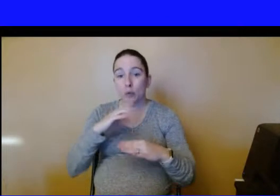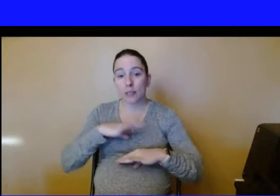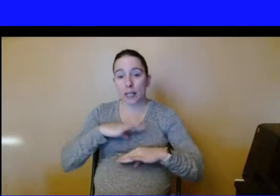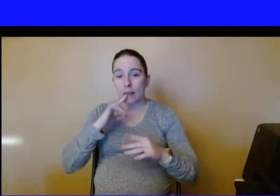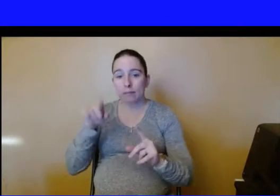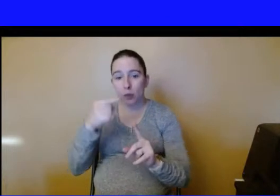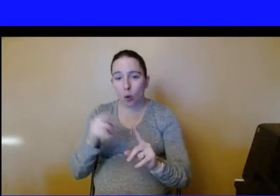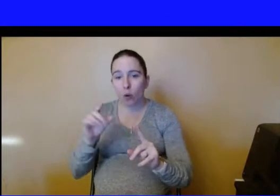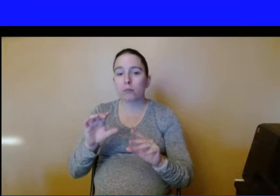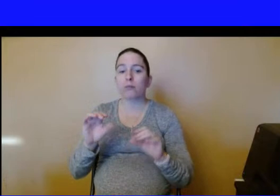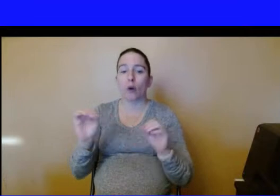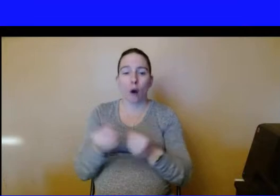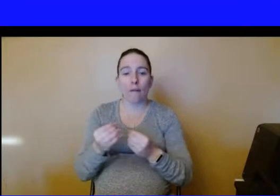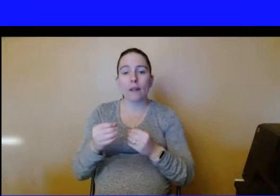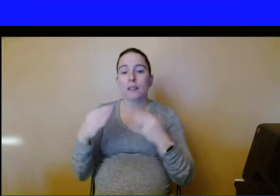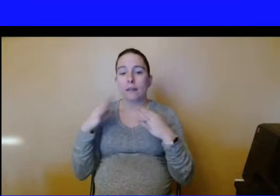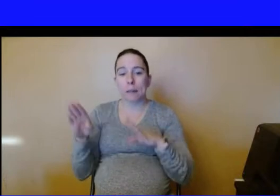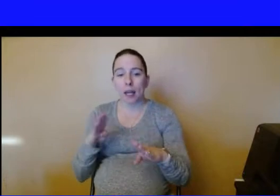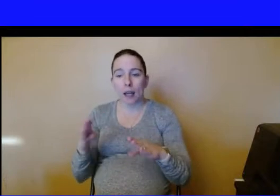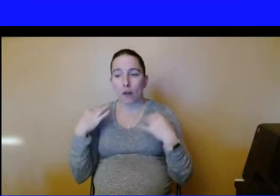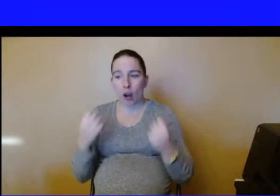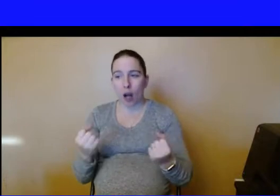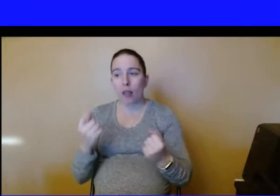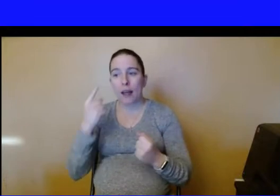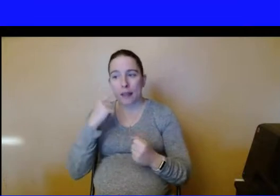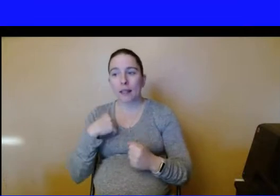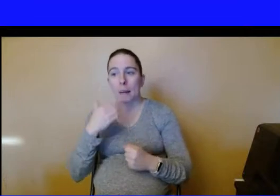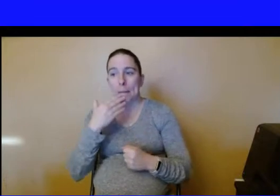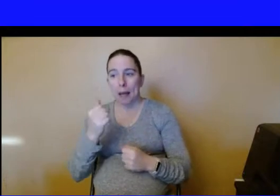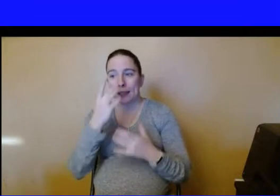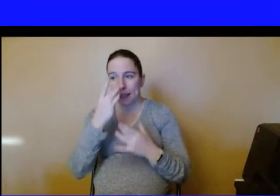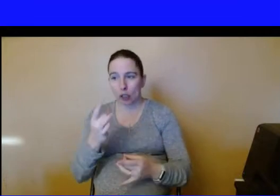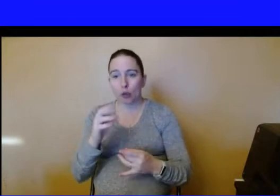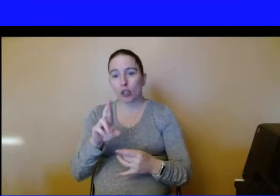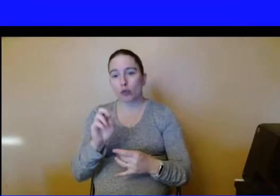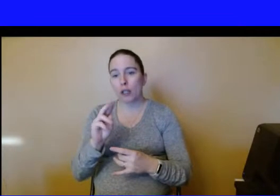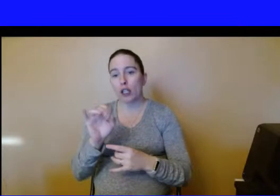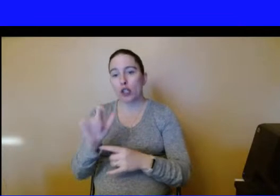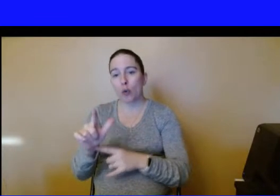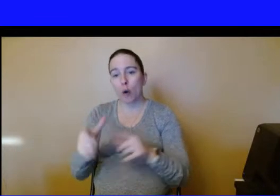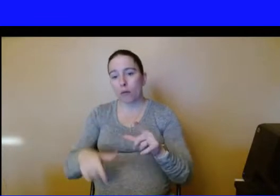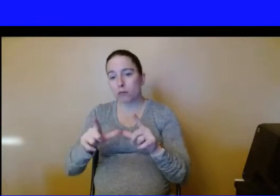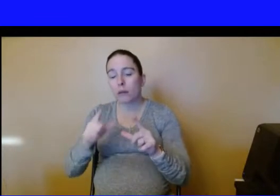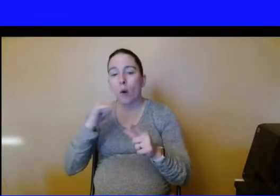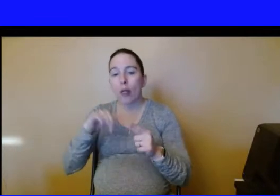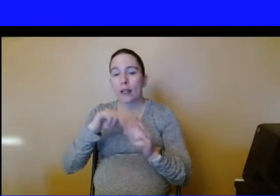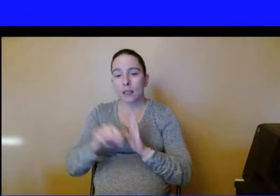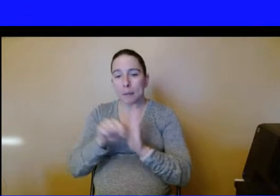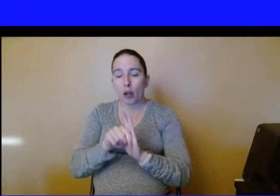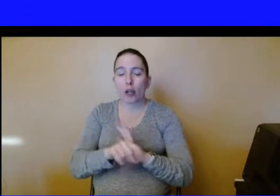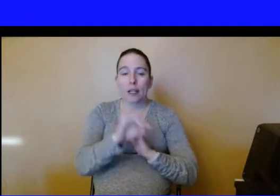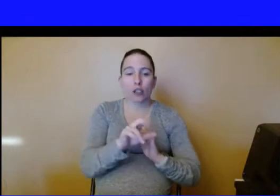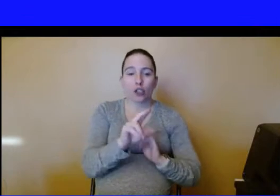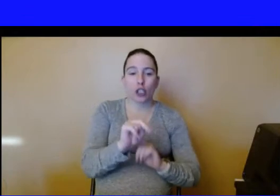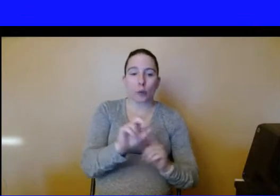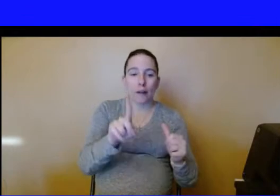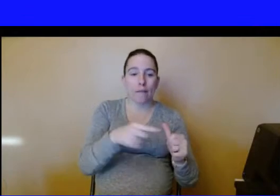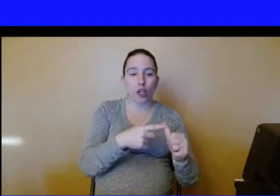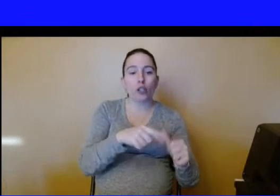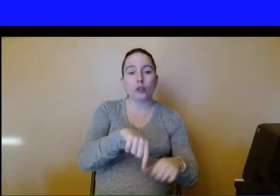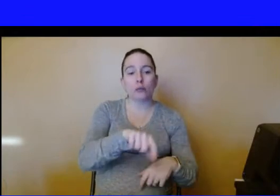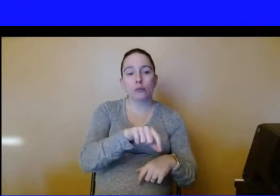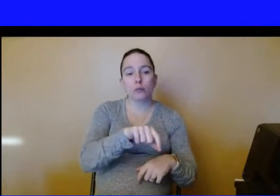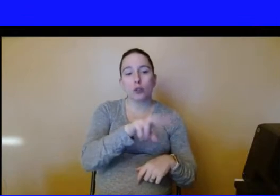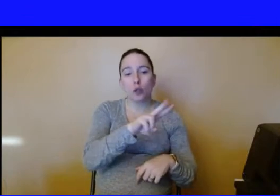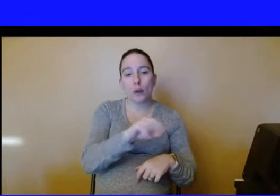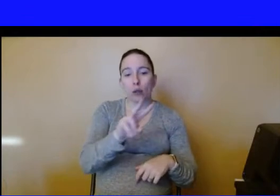Hospitals funding supported by DSRIP earnings was approved for the best interest renewal by both H&H Clinical Services Planning